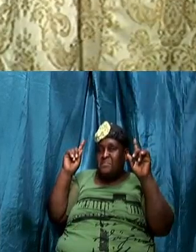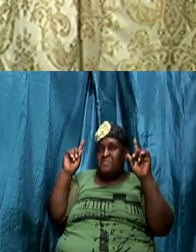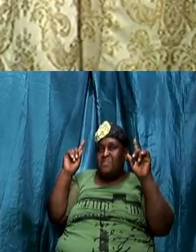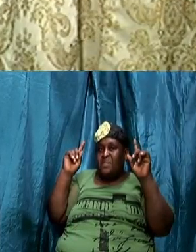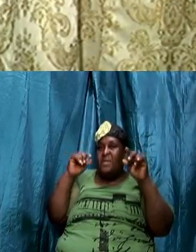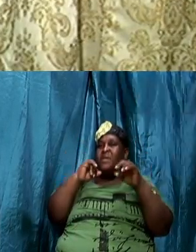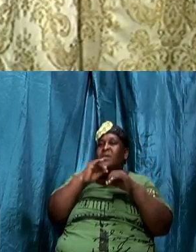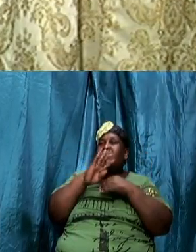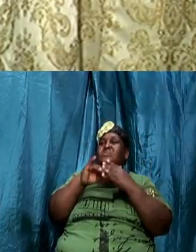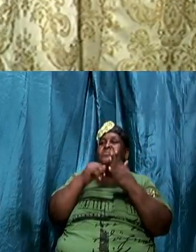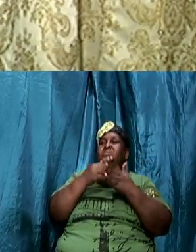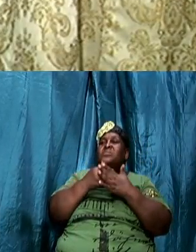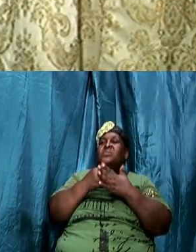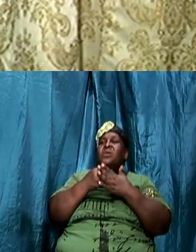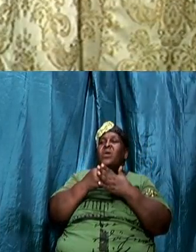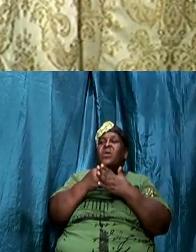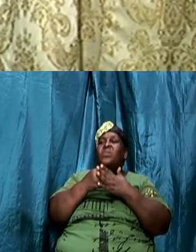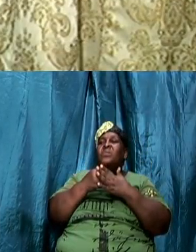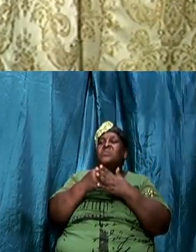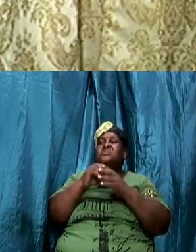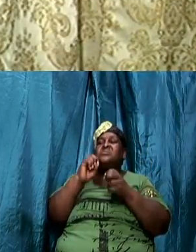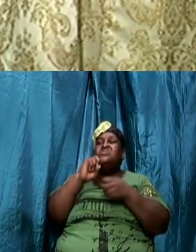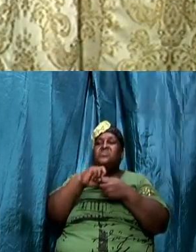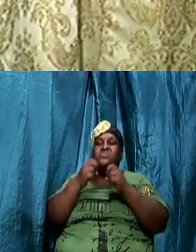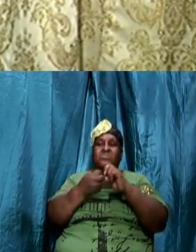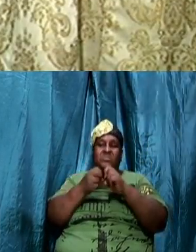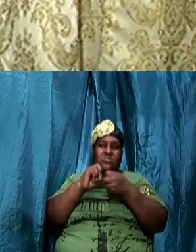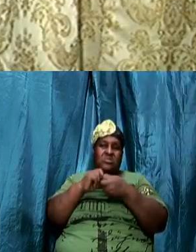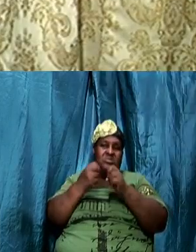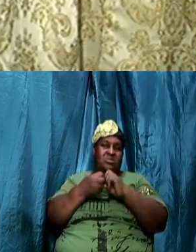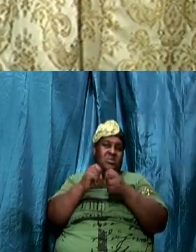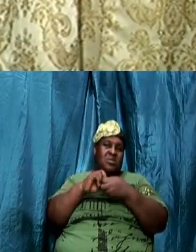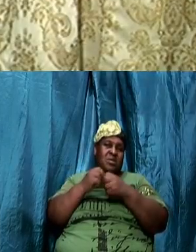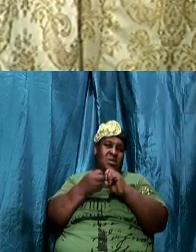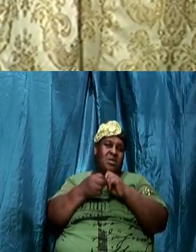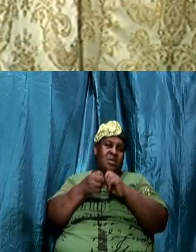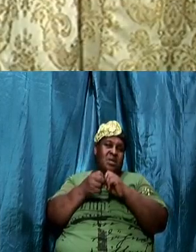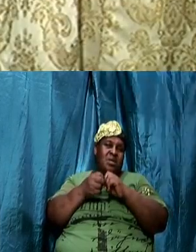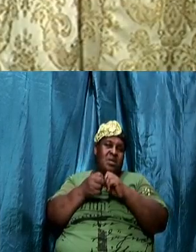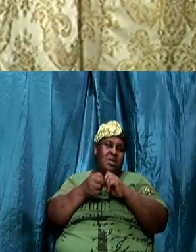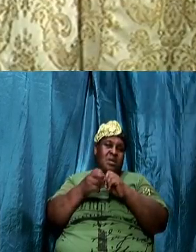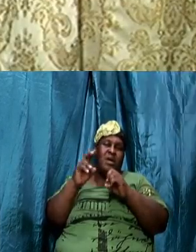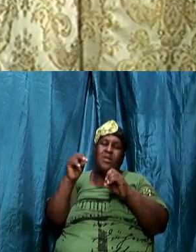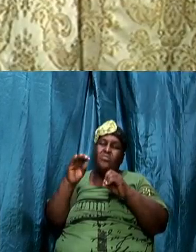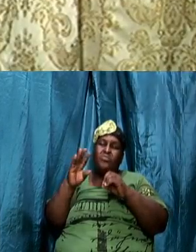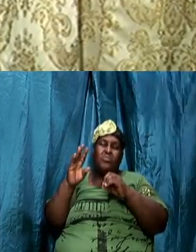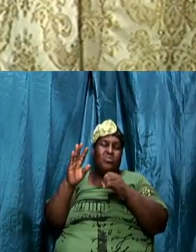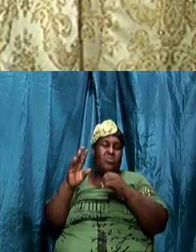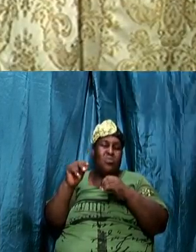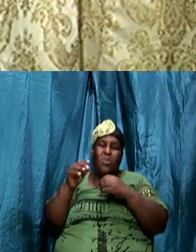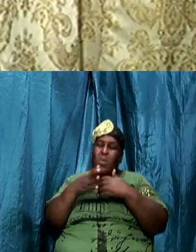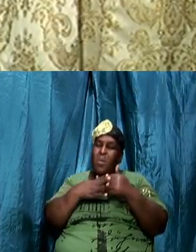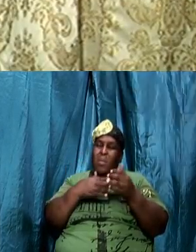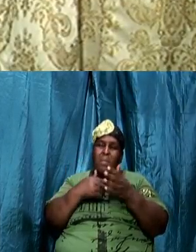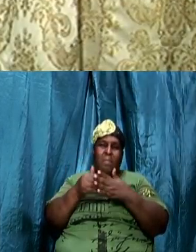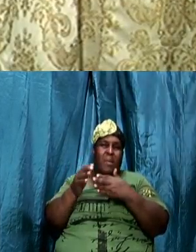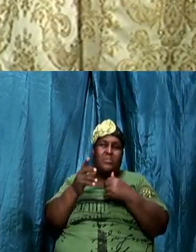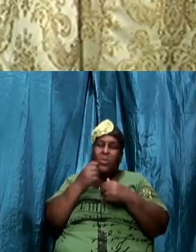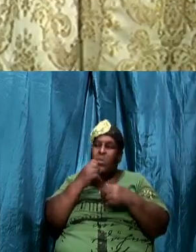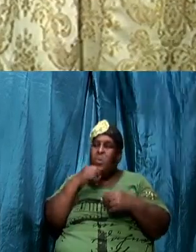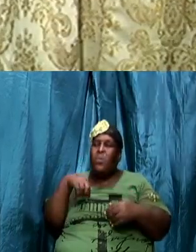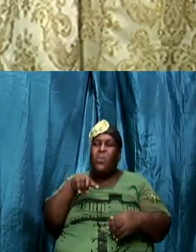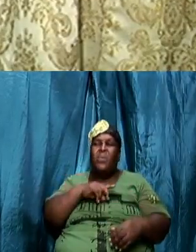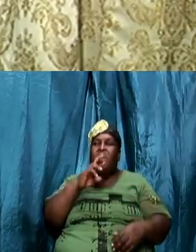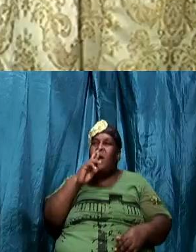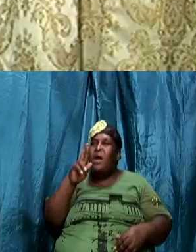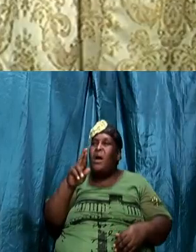to our situation and condition today. And it doesn't matter who we are. It doesn't matter our position. It